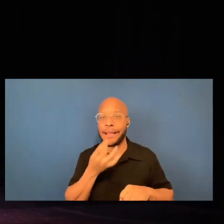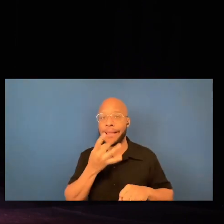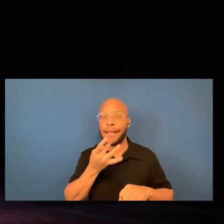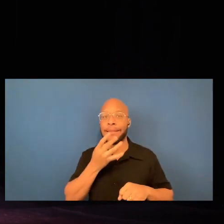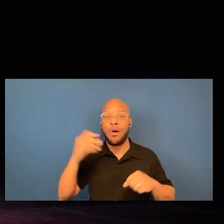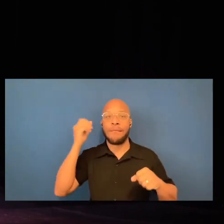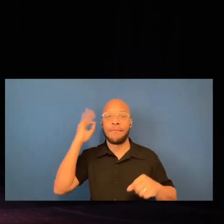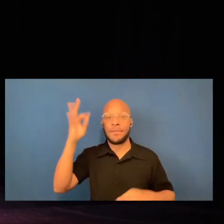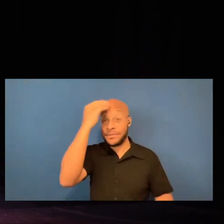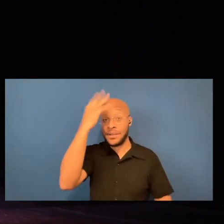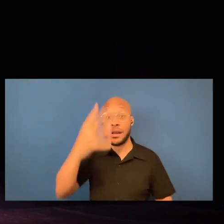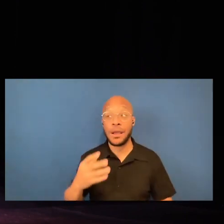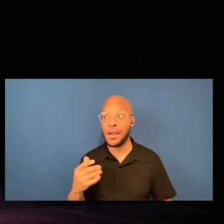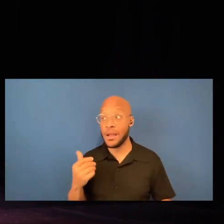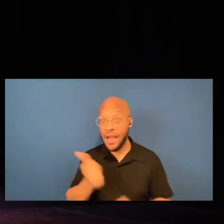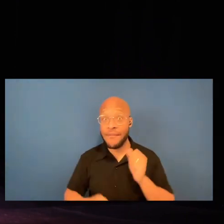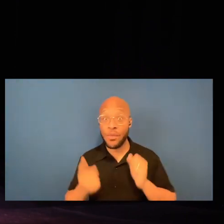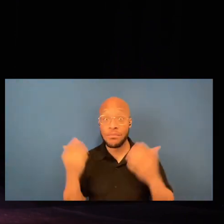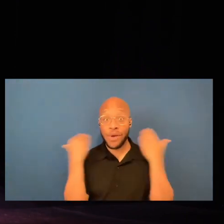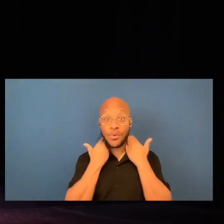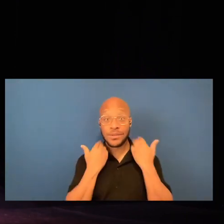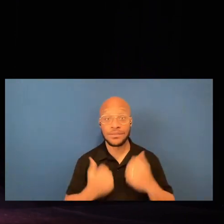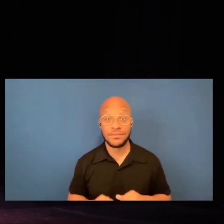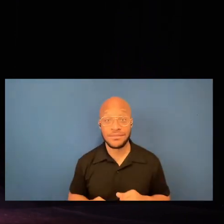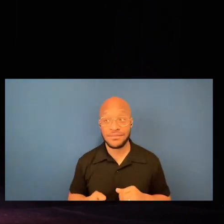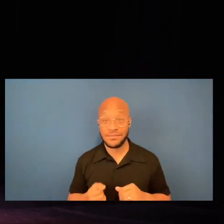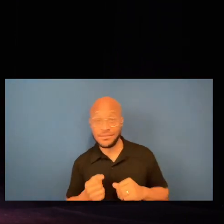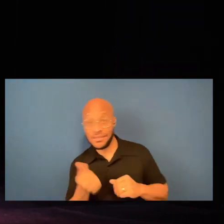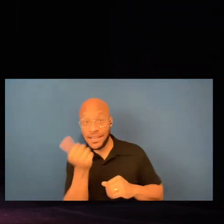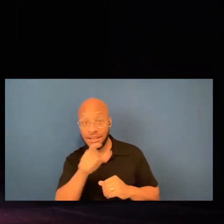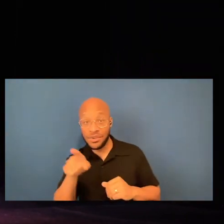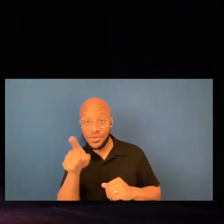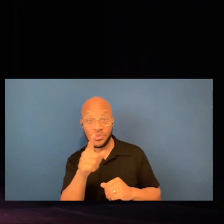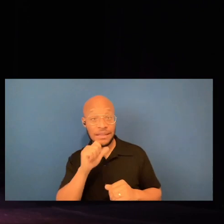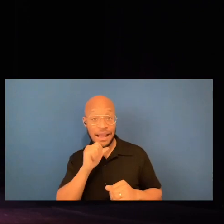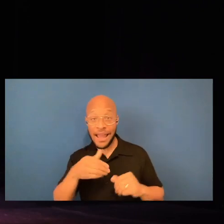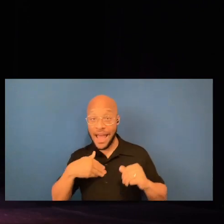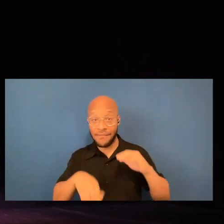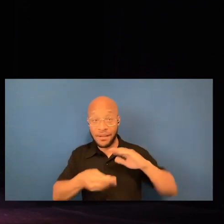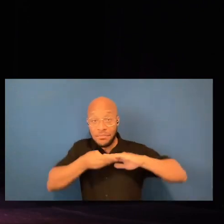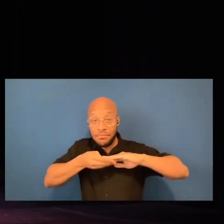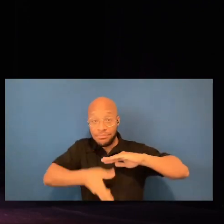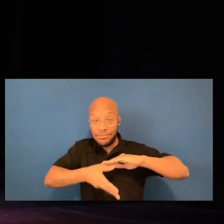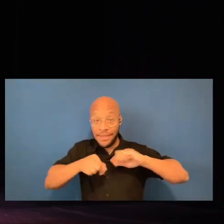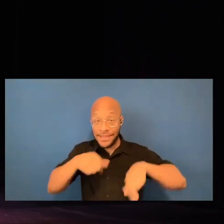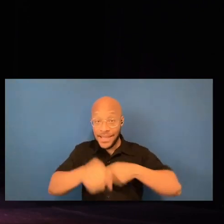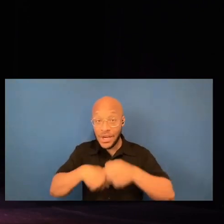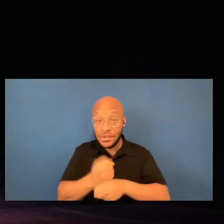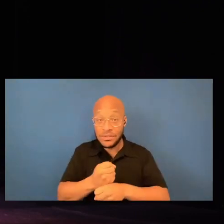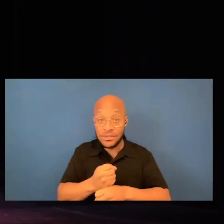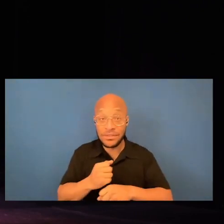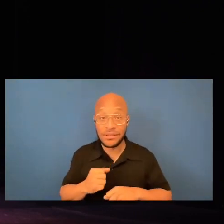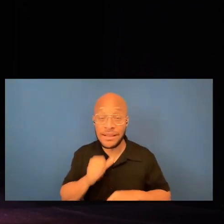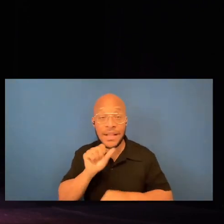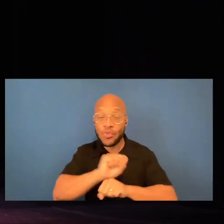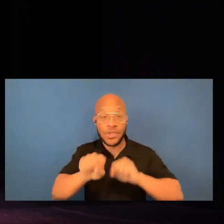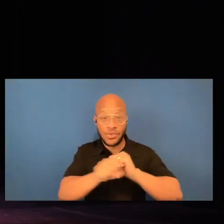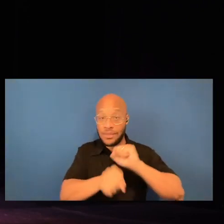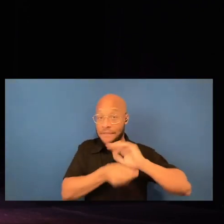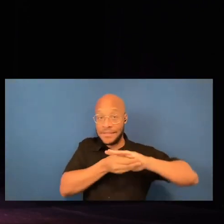this year? And not just that structural deficit that everybody always has, but like the tools to patch that don't work anymore.